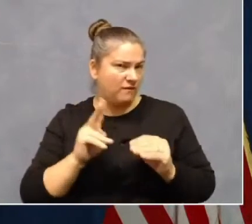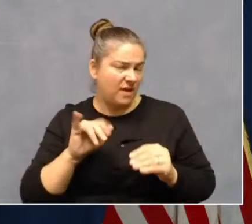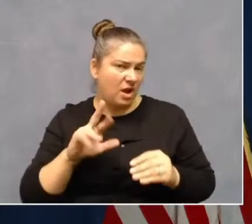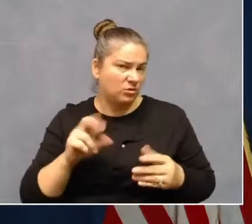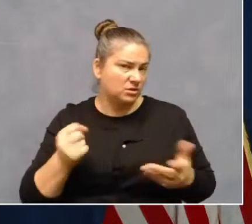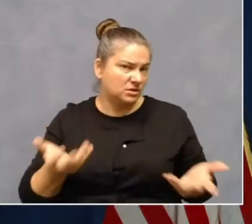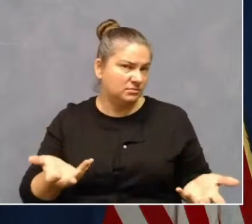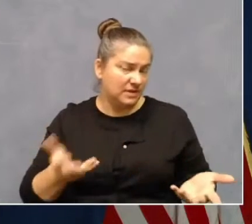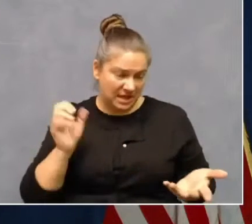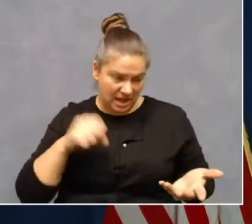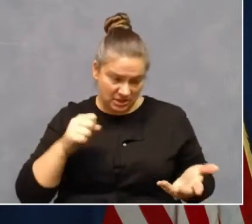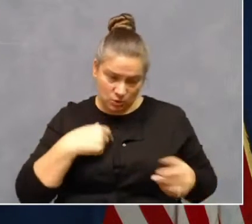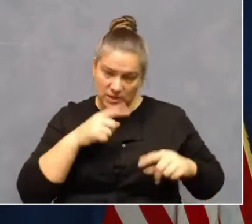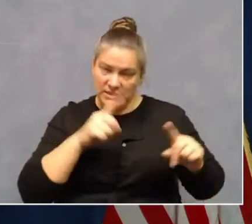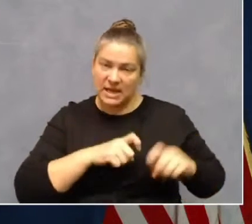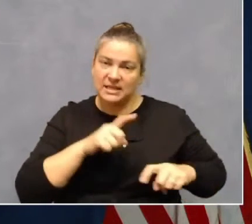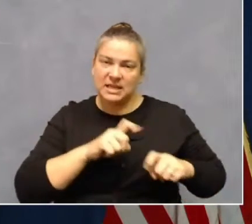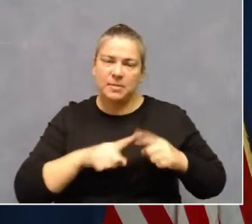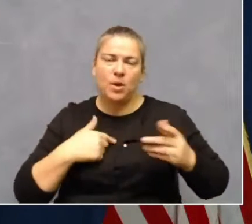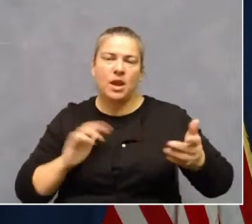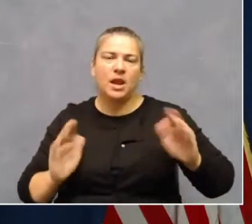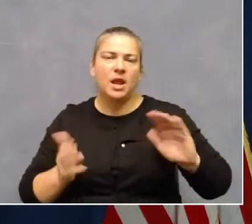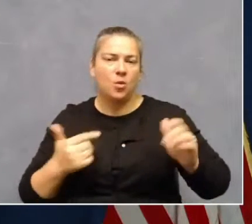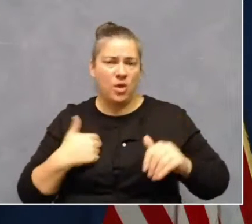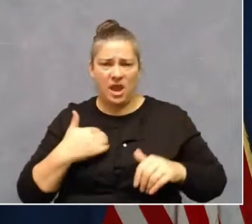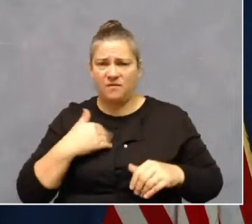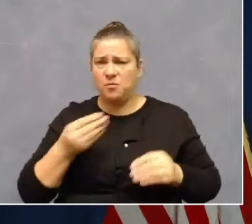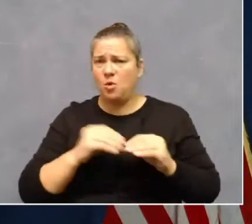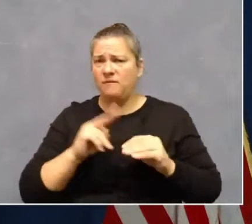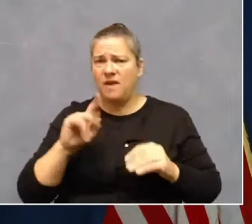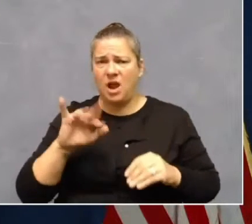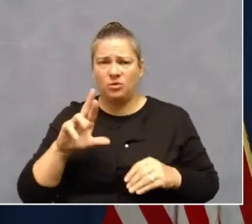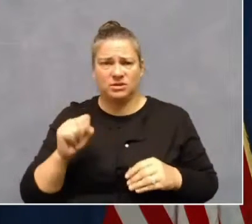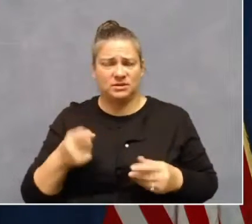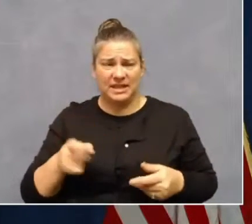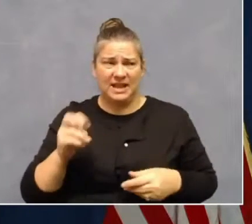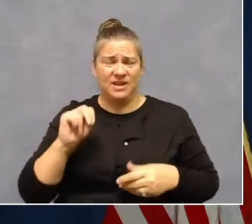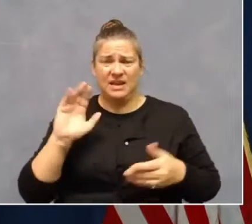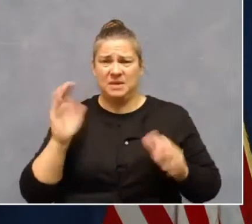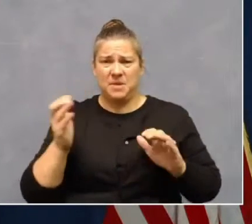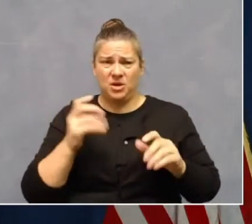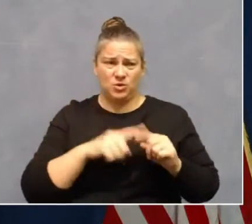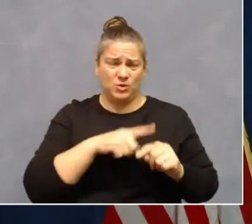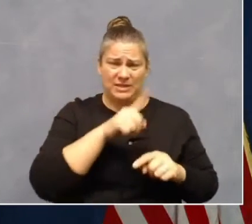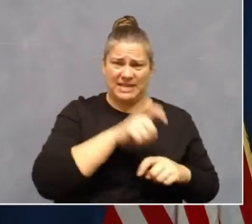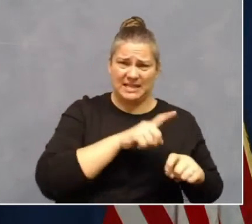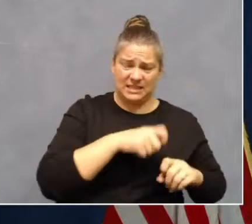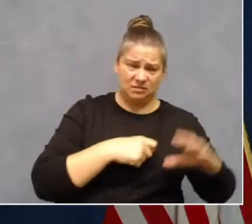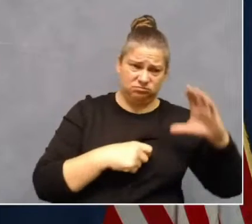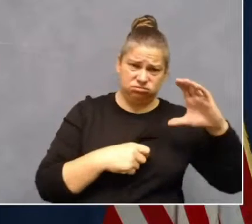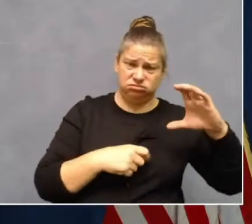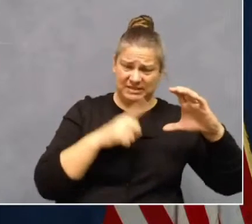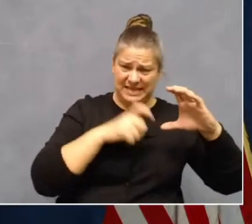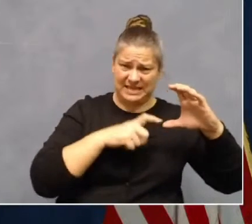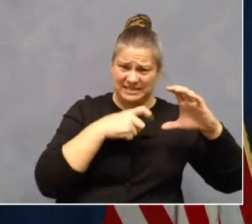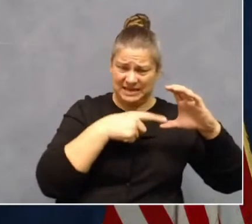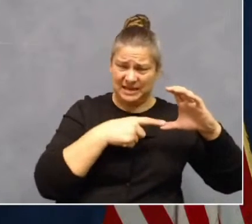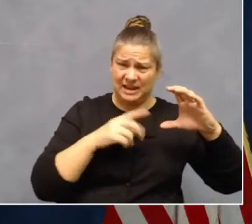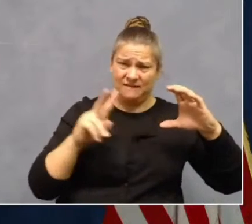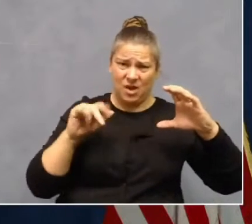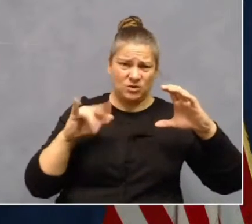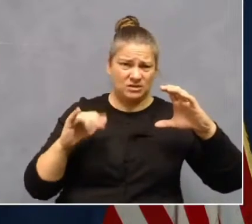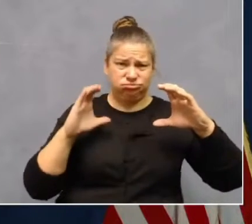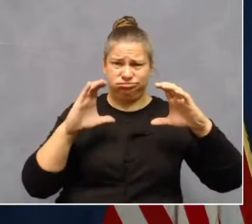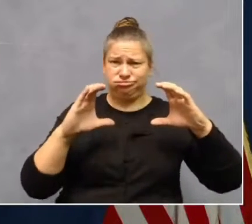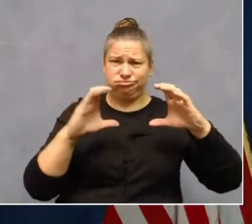testing more, but we have more virus even compared to that amount of testing than we have in a long time. There's no